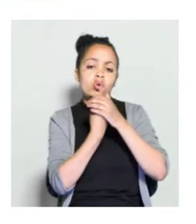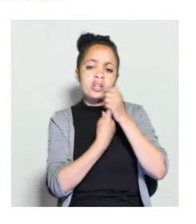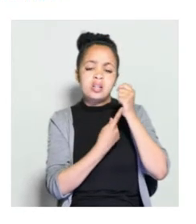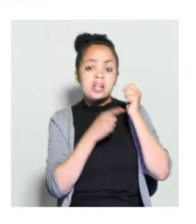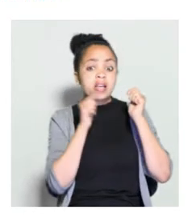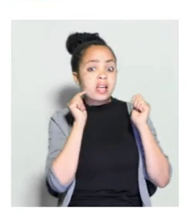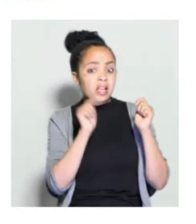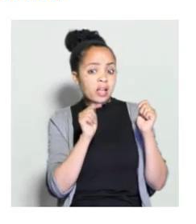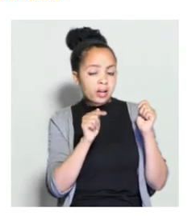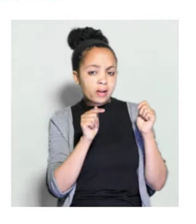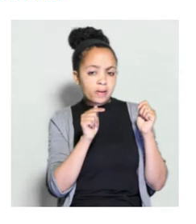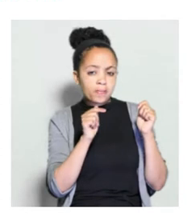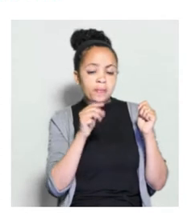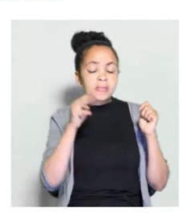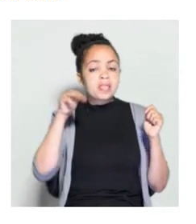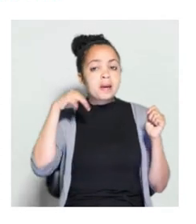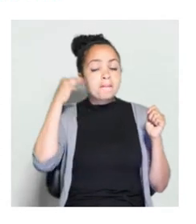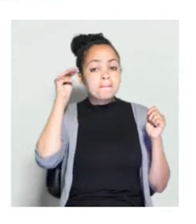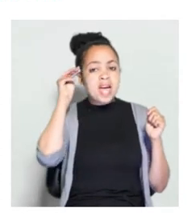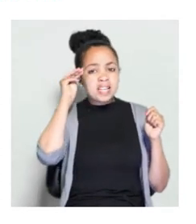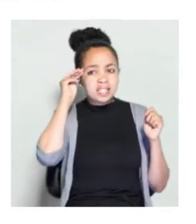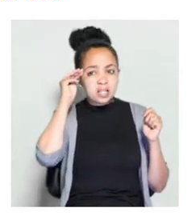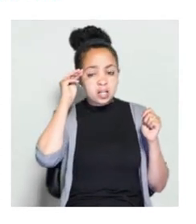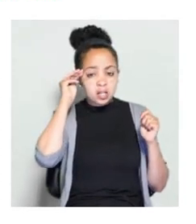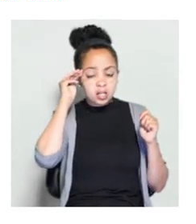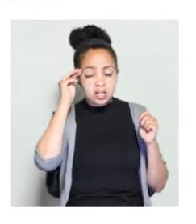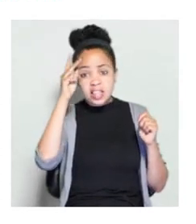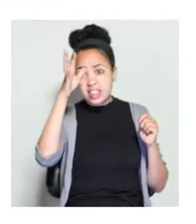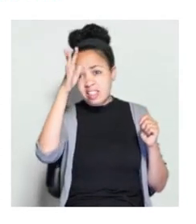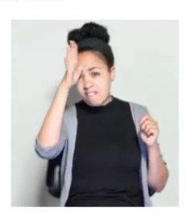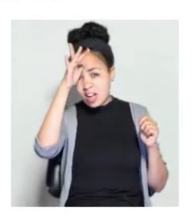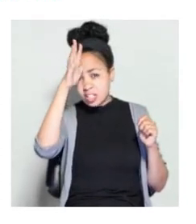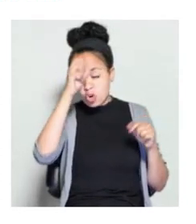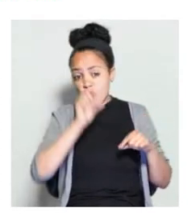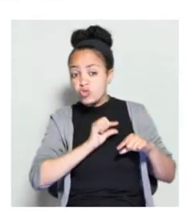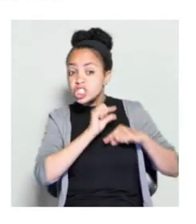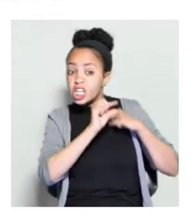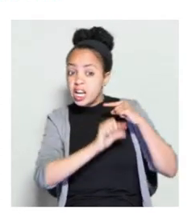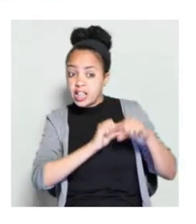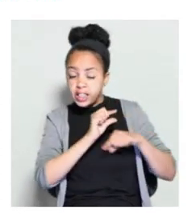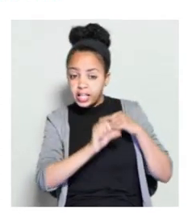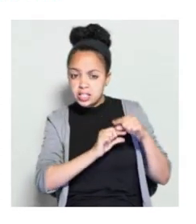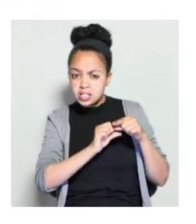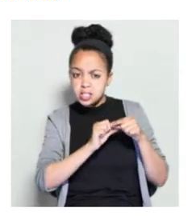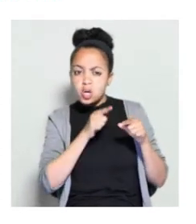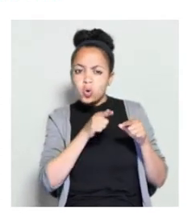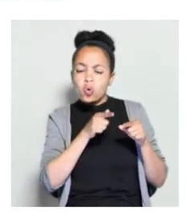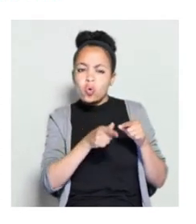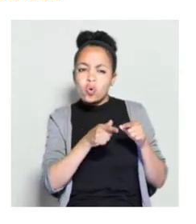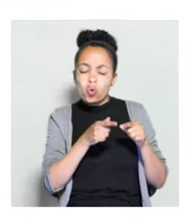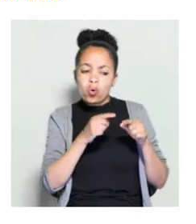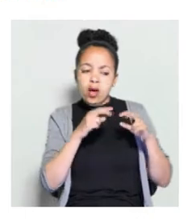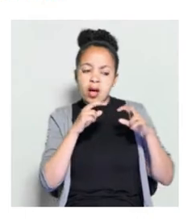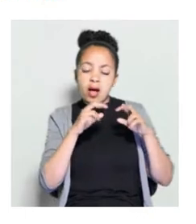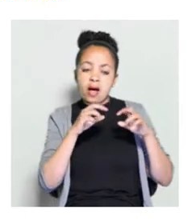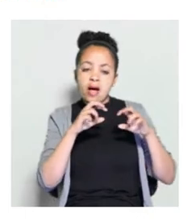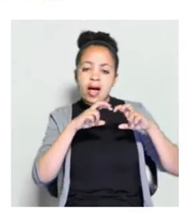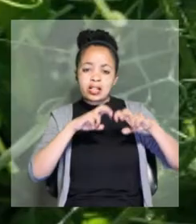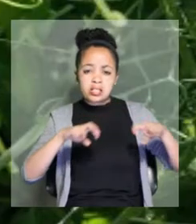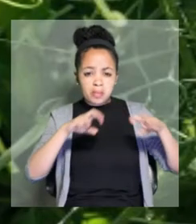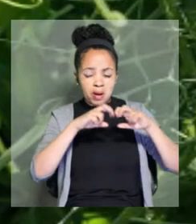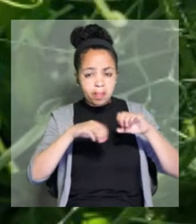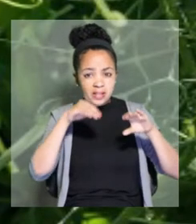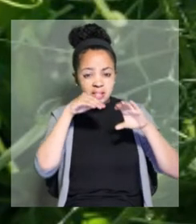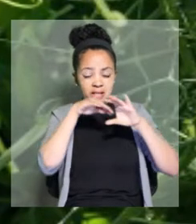Here, Mendel, who is a father of genetics, who experimented over garden